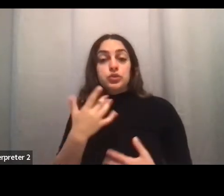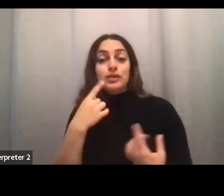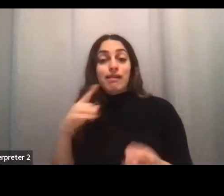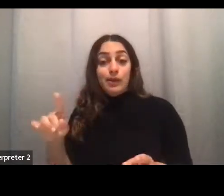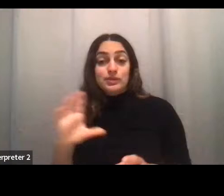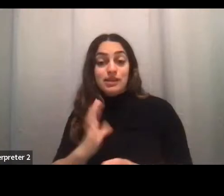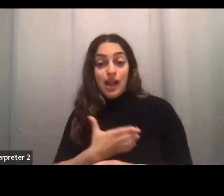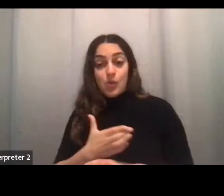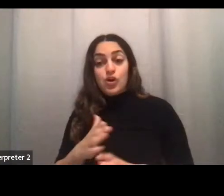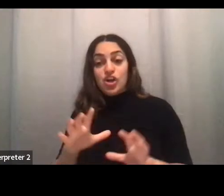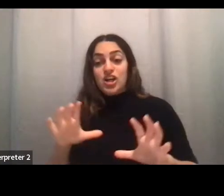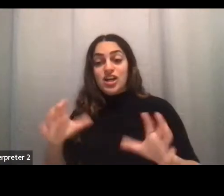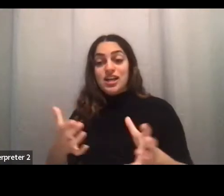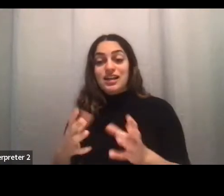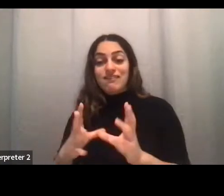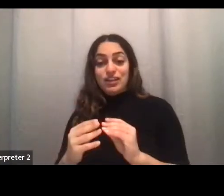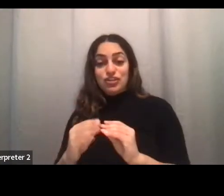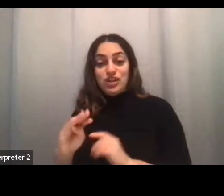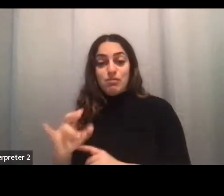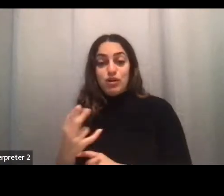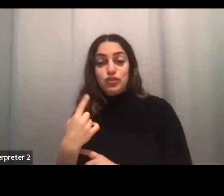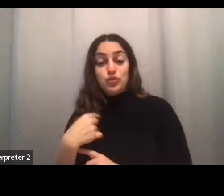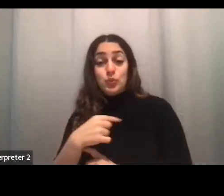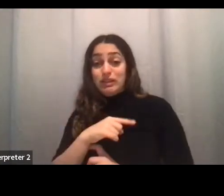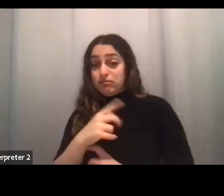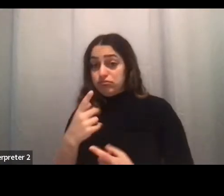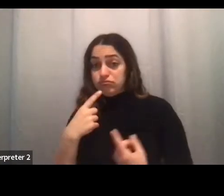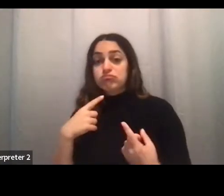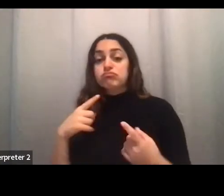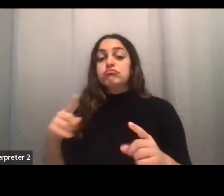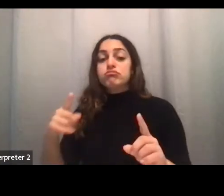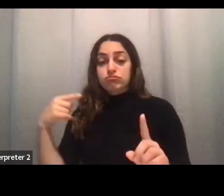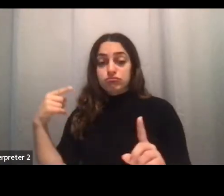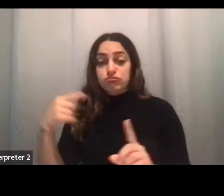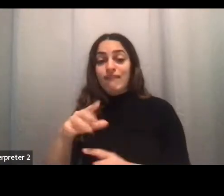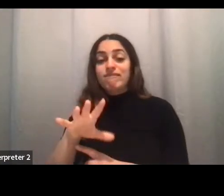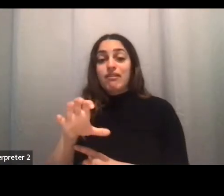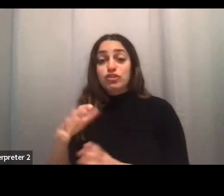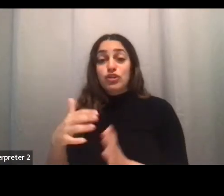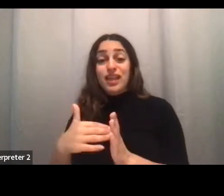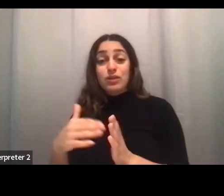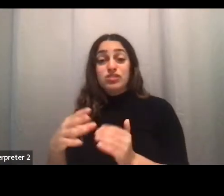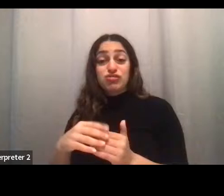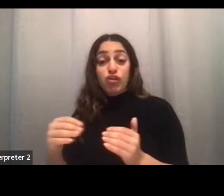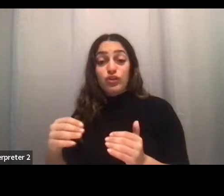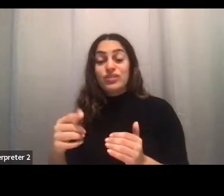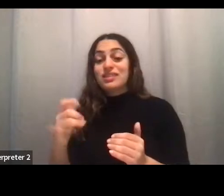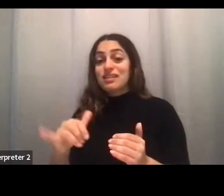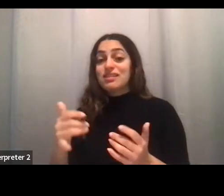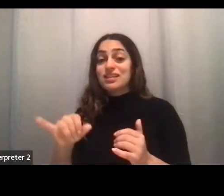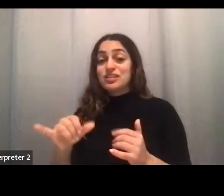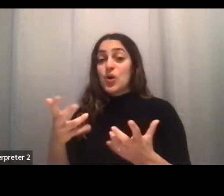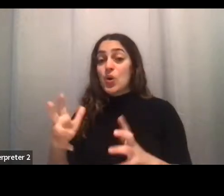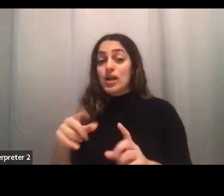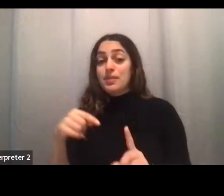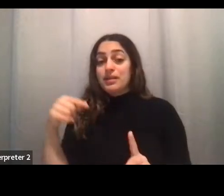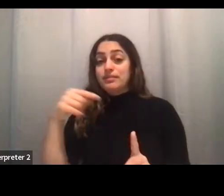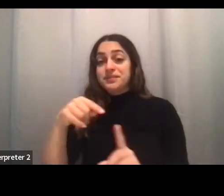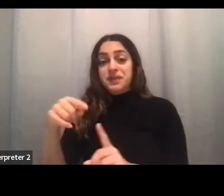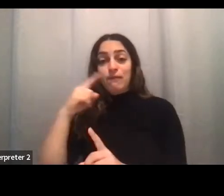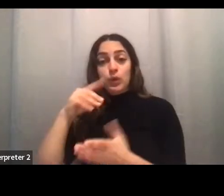had reached the initial target of 500 000 which has already been dedicated to students who will be